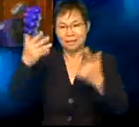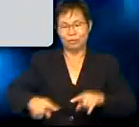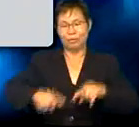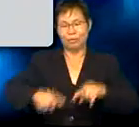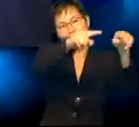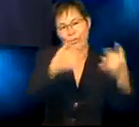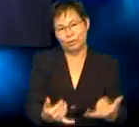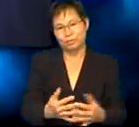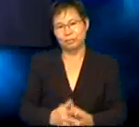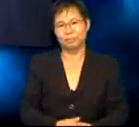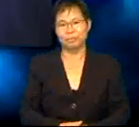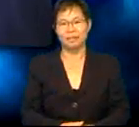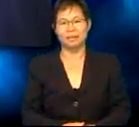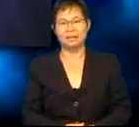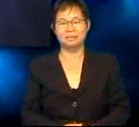go.